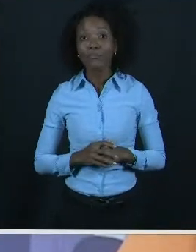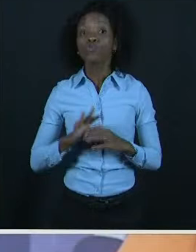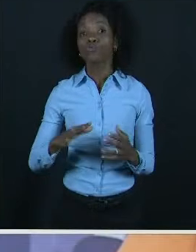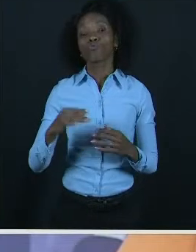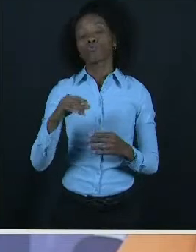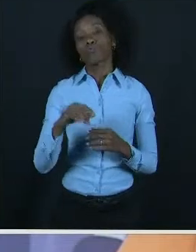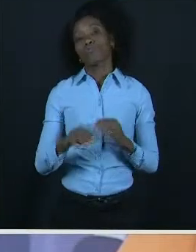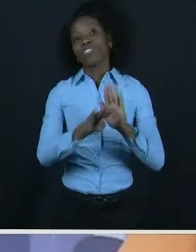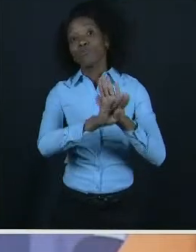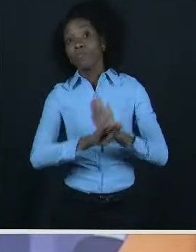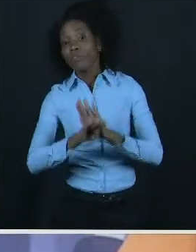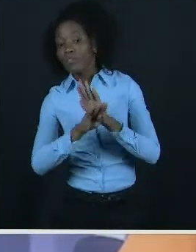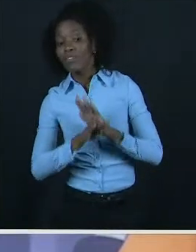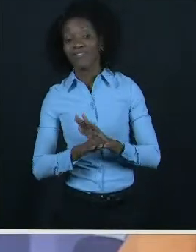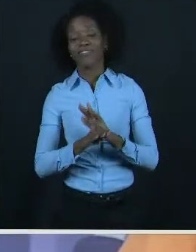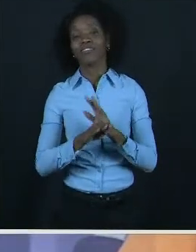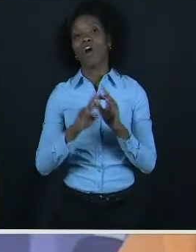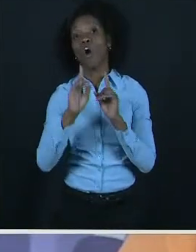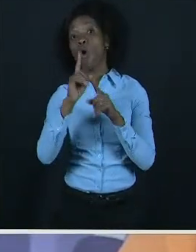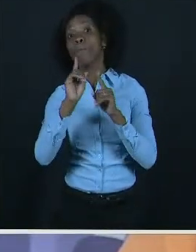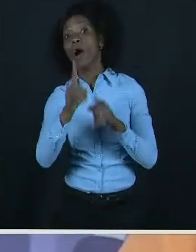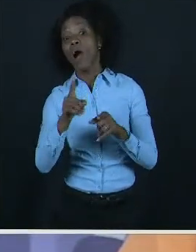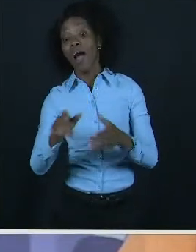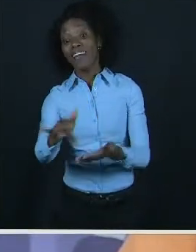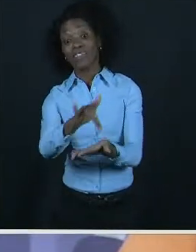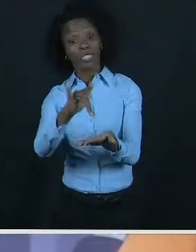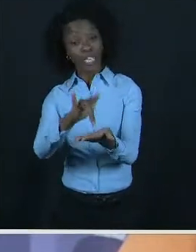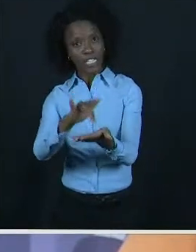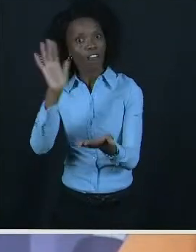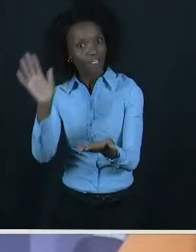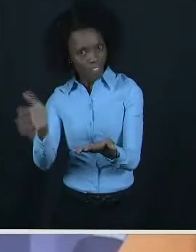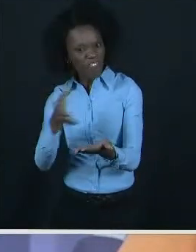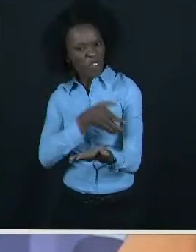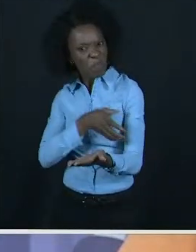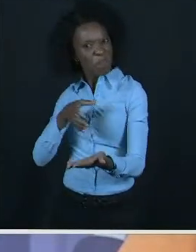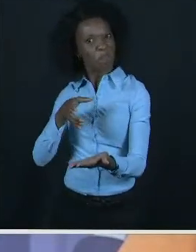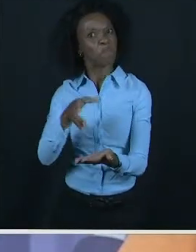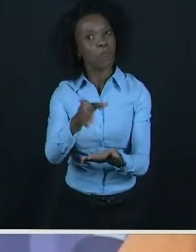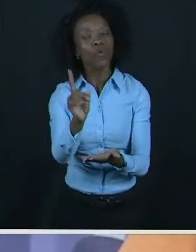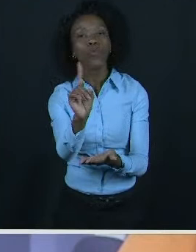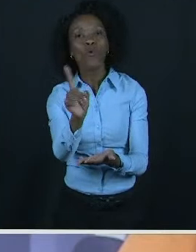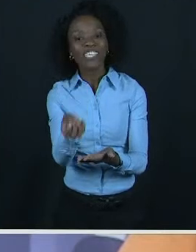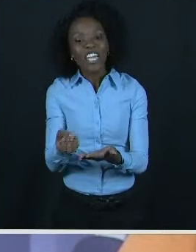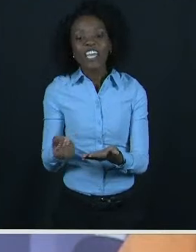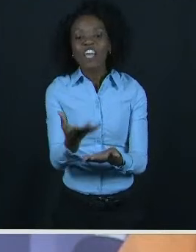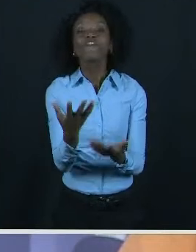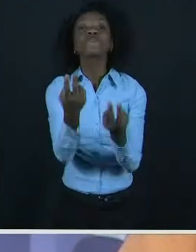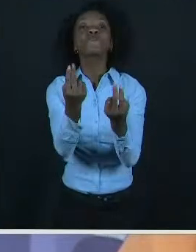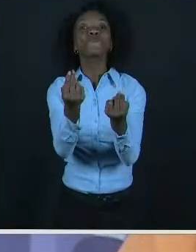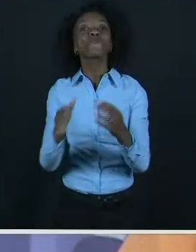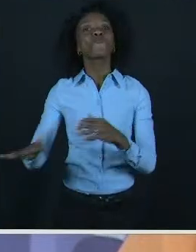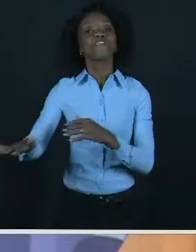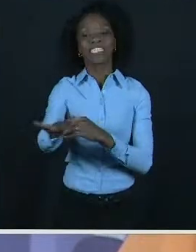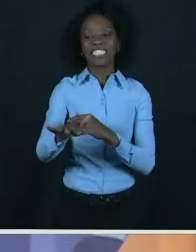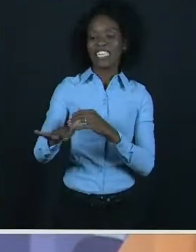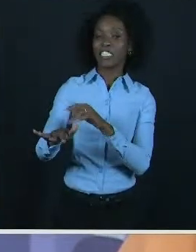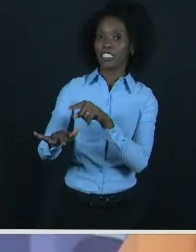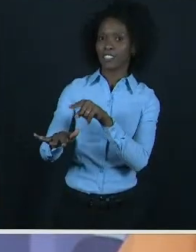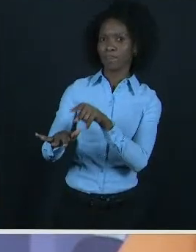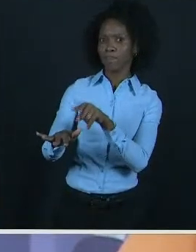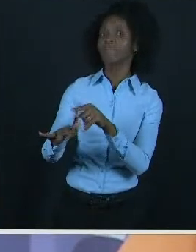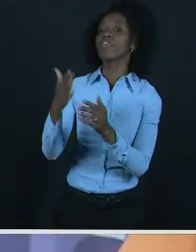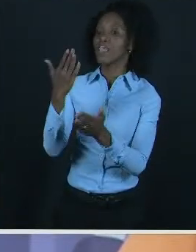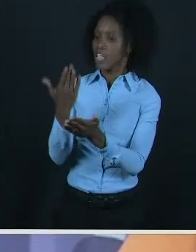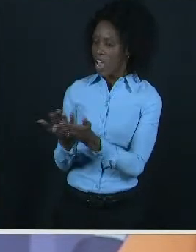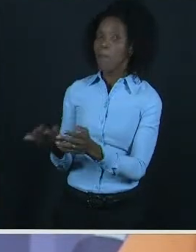Gender-Based Violence Command Center has been further capacitated with a new facility that can